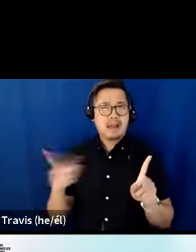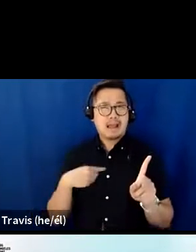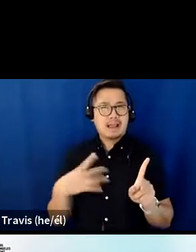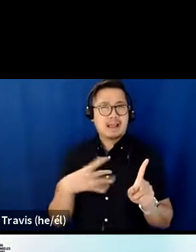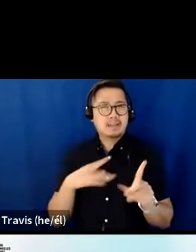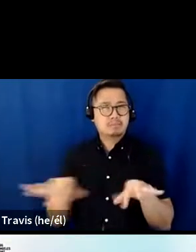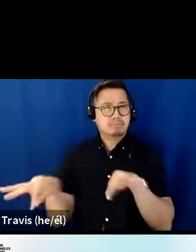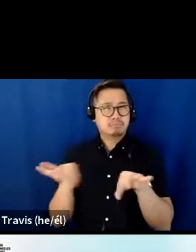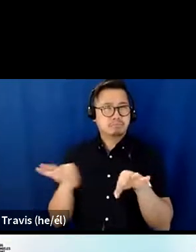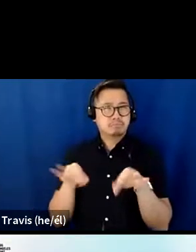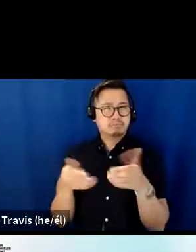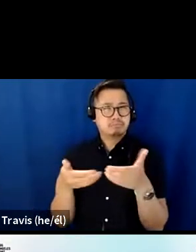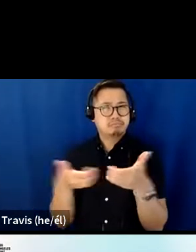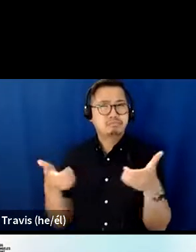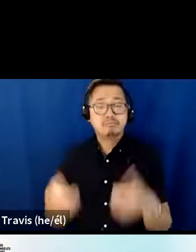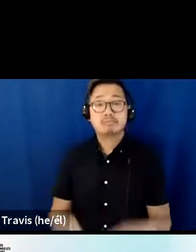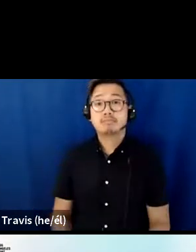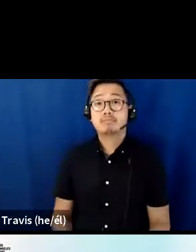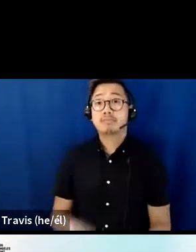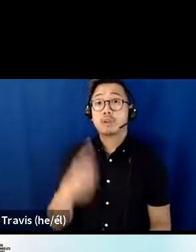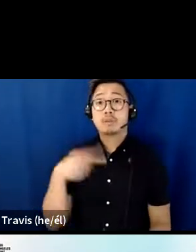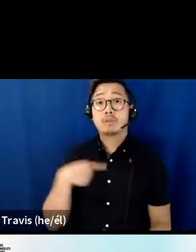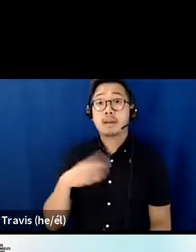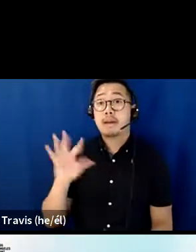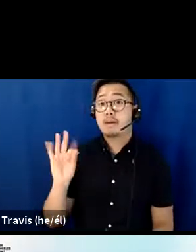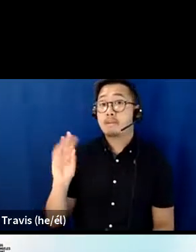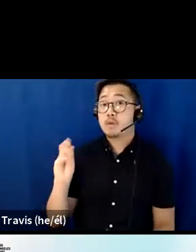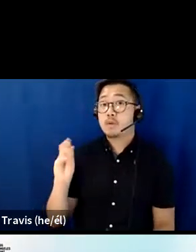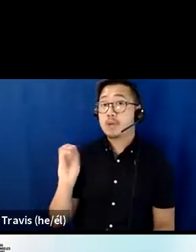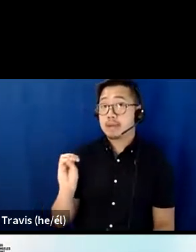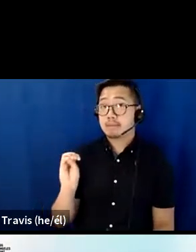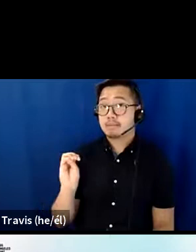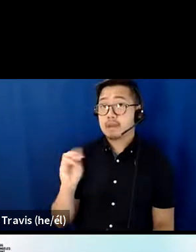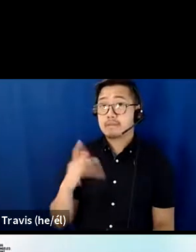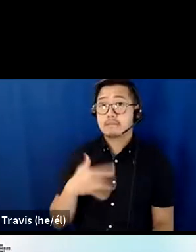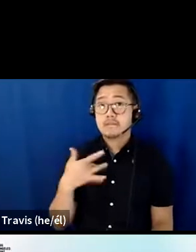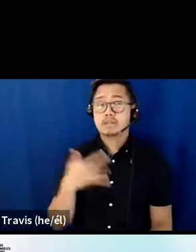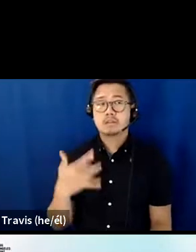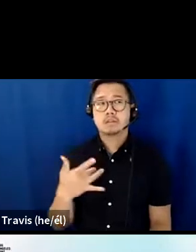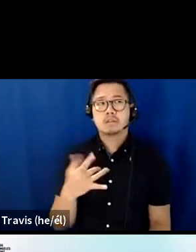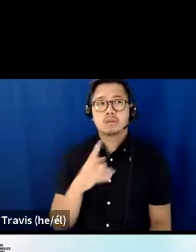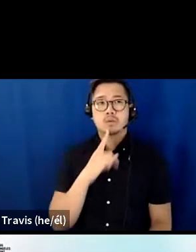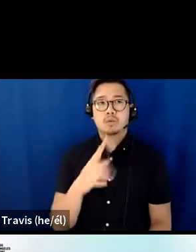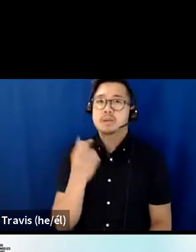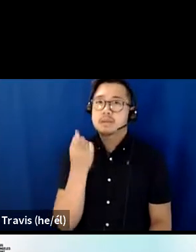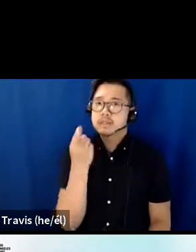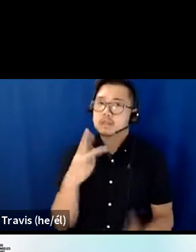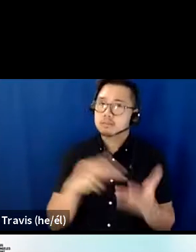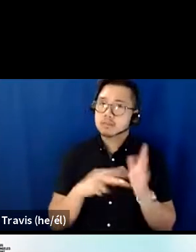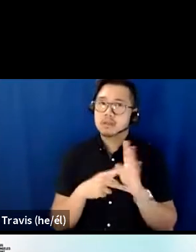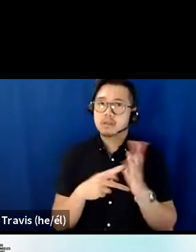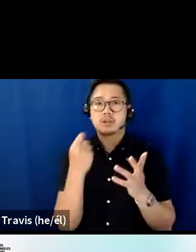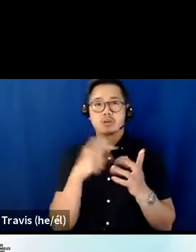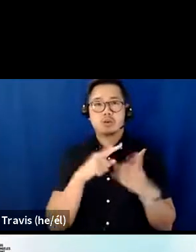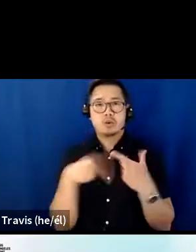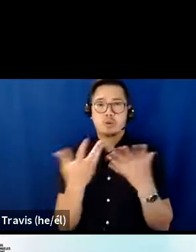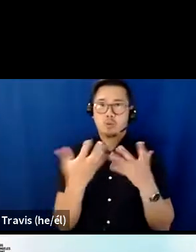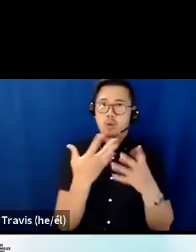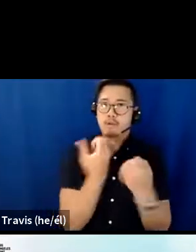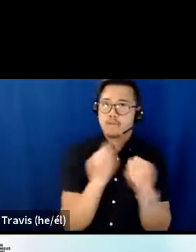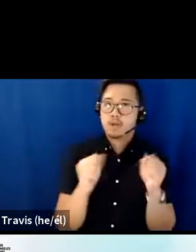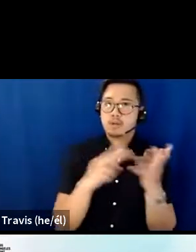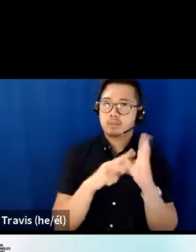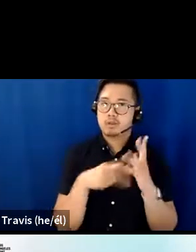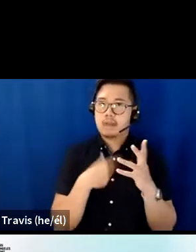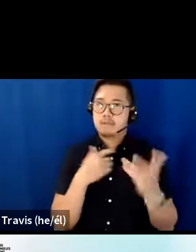in my own mind. And so for me, freedom feels like it's a thing of it's a price to pay for freedom. You know, oftentimes we hear that. And that